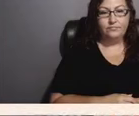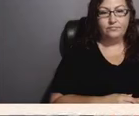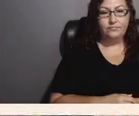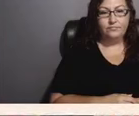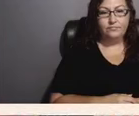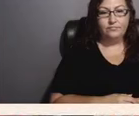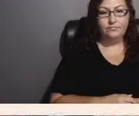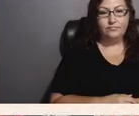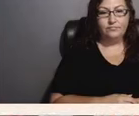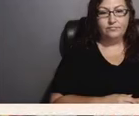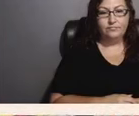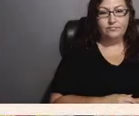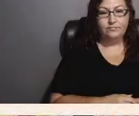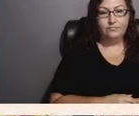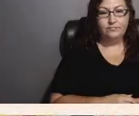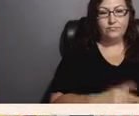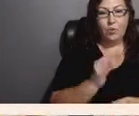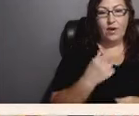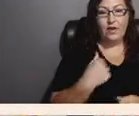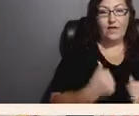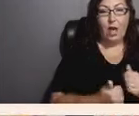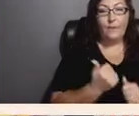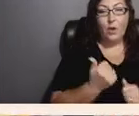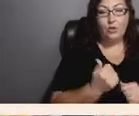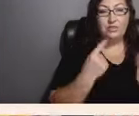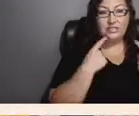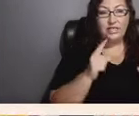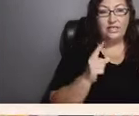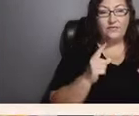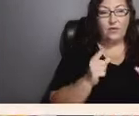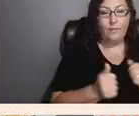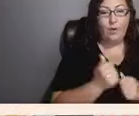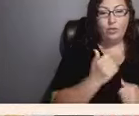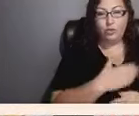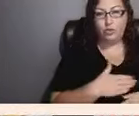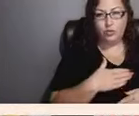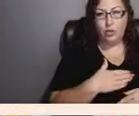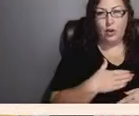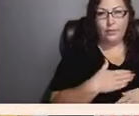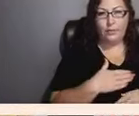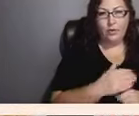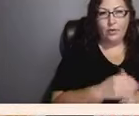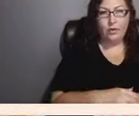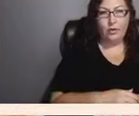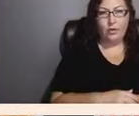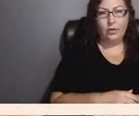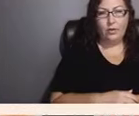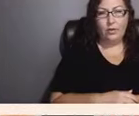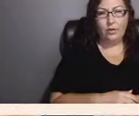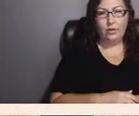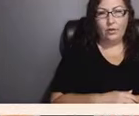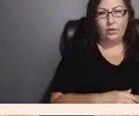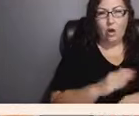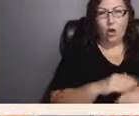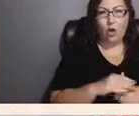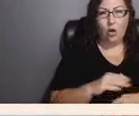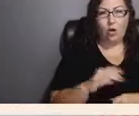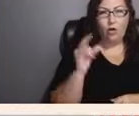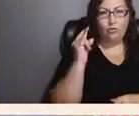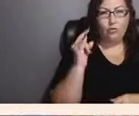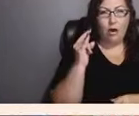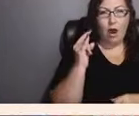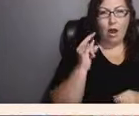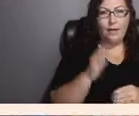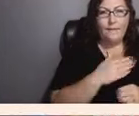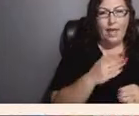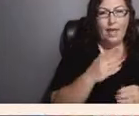One of our most successful and most enjoyable programs that we offer is our rock band social skills group.